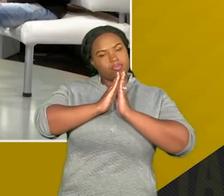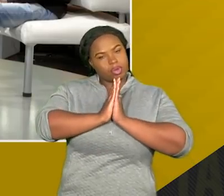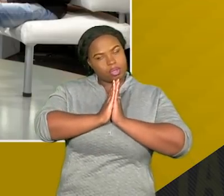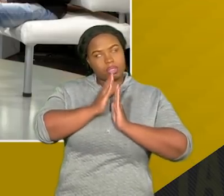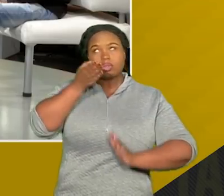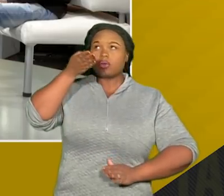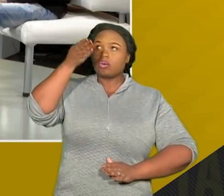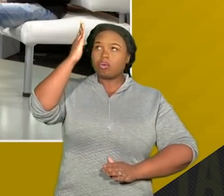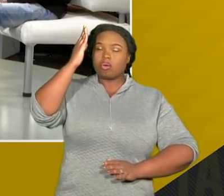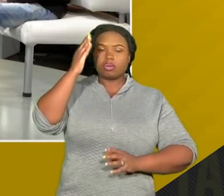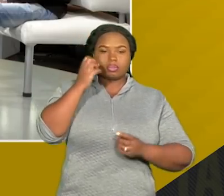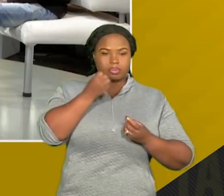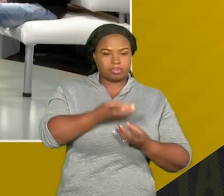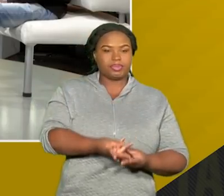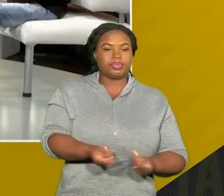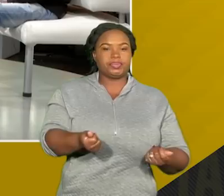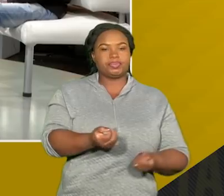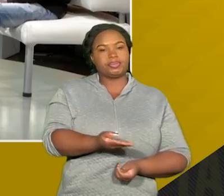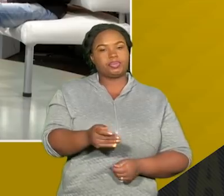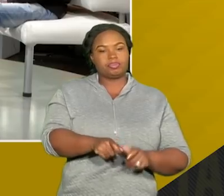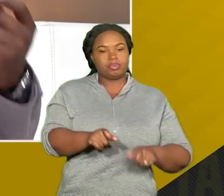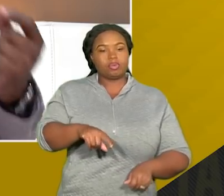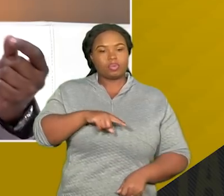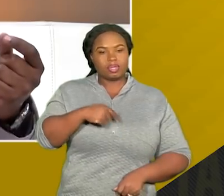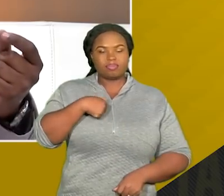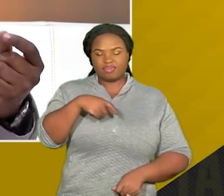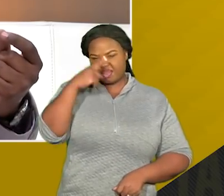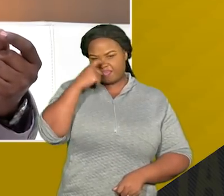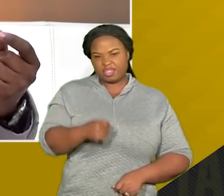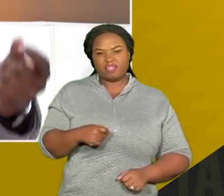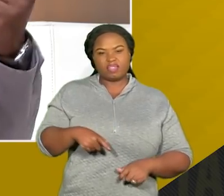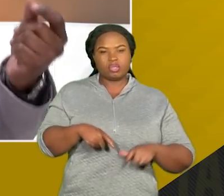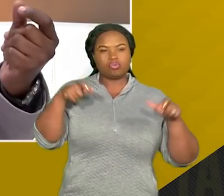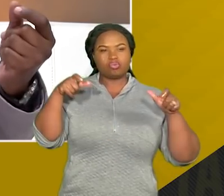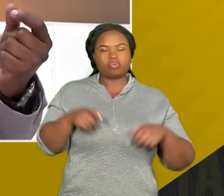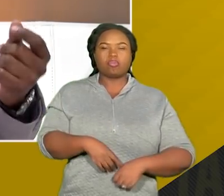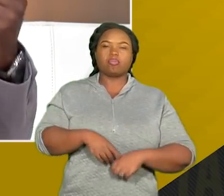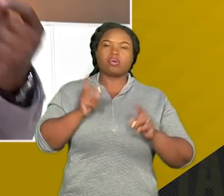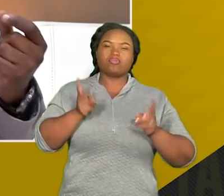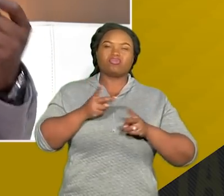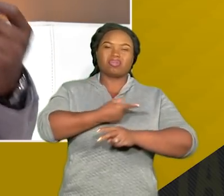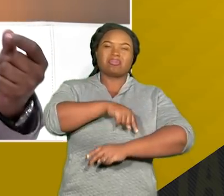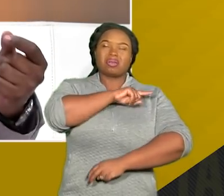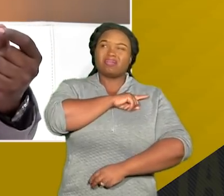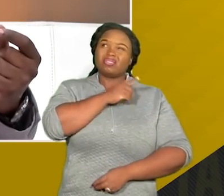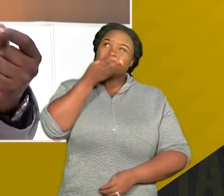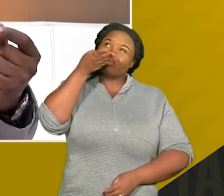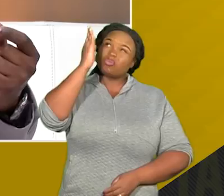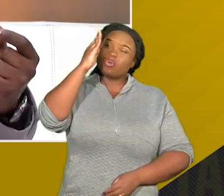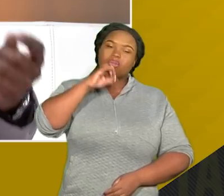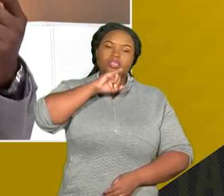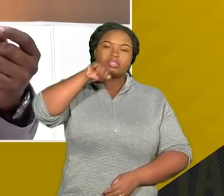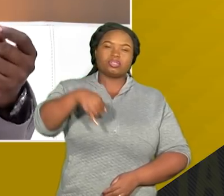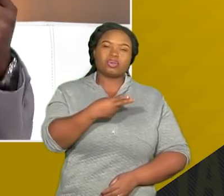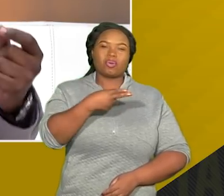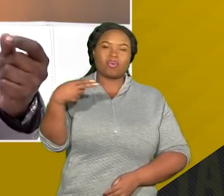God delivers them. Okay. Because I believe in the supernatural power that God is Jehovah Sabaoth.